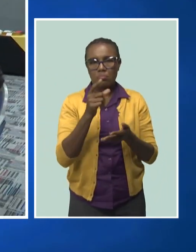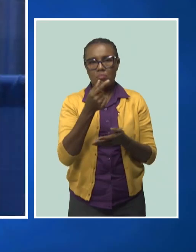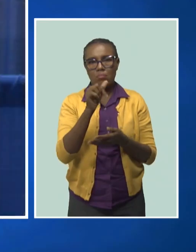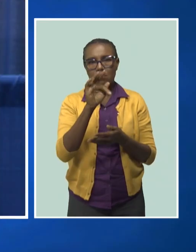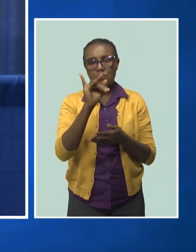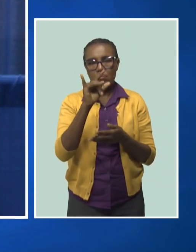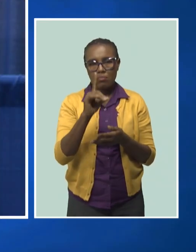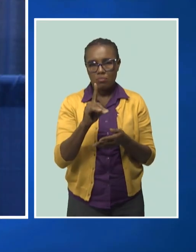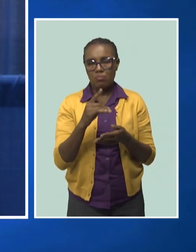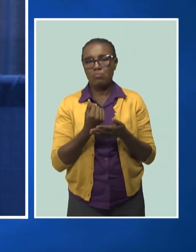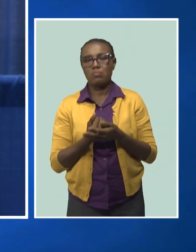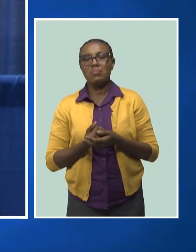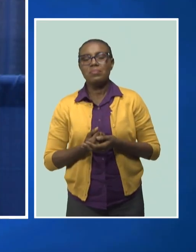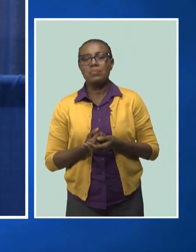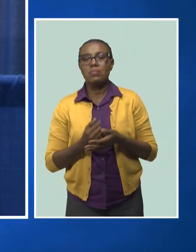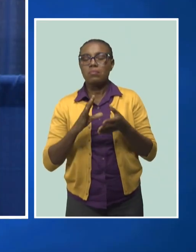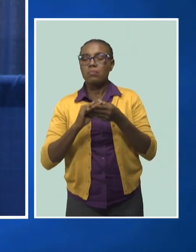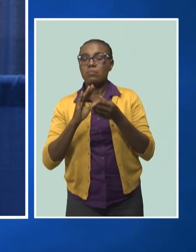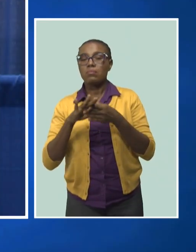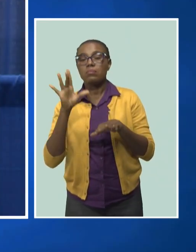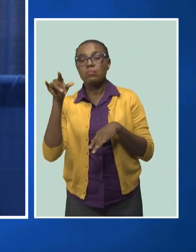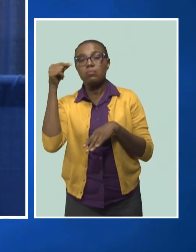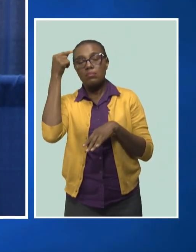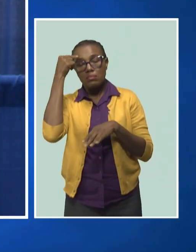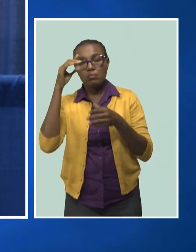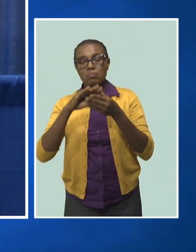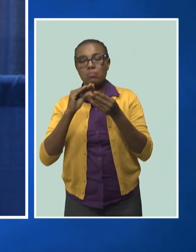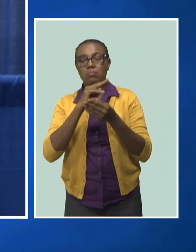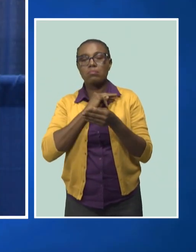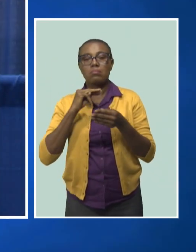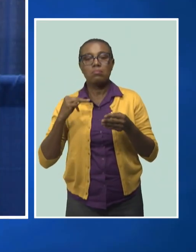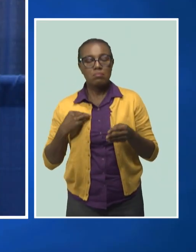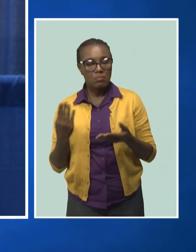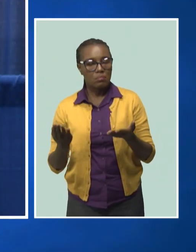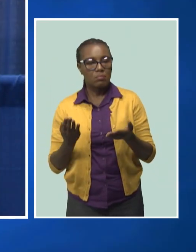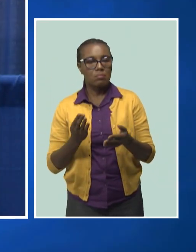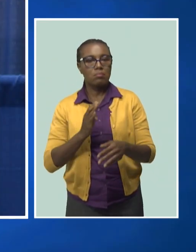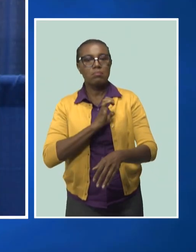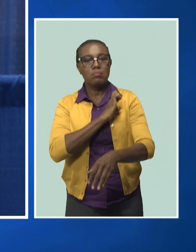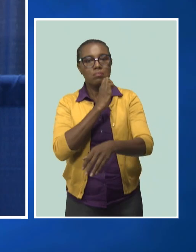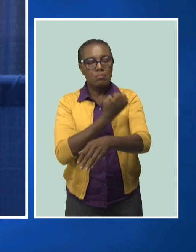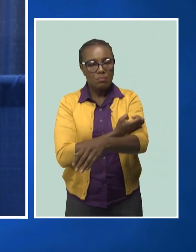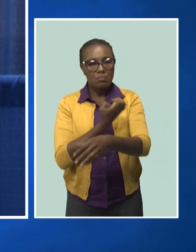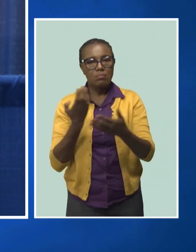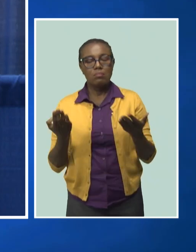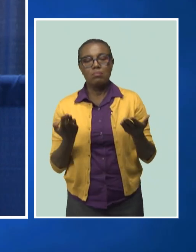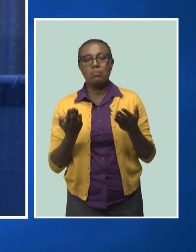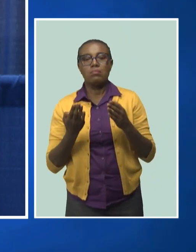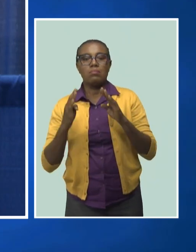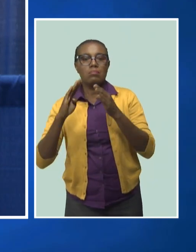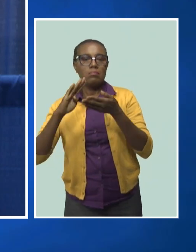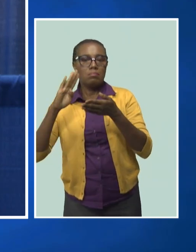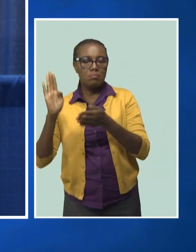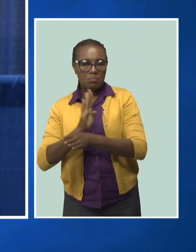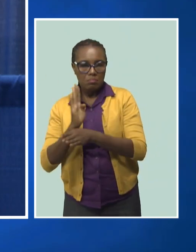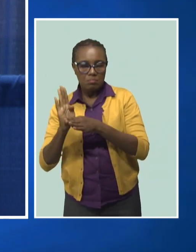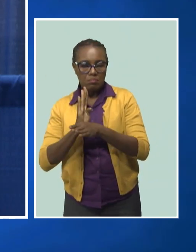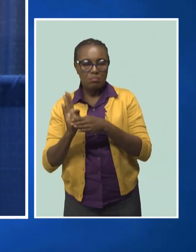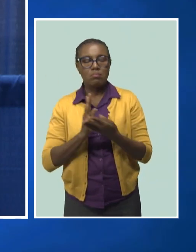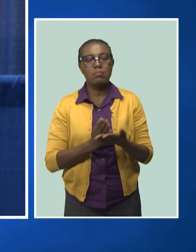We understand that the government, specifically the Ministry of Energy and Business, is actively engaged in the procurement of such battery storage,